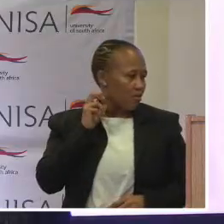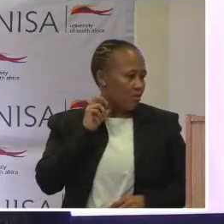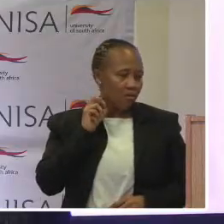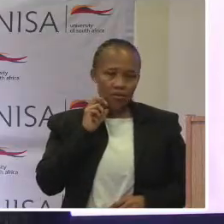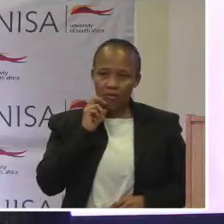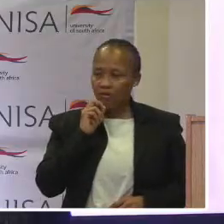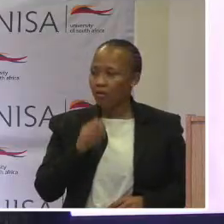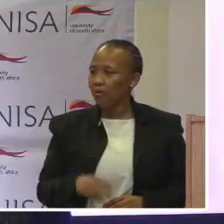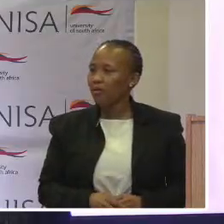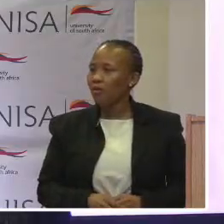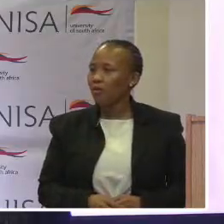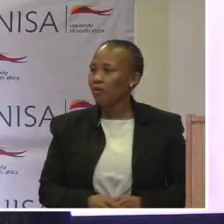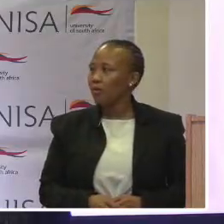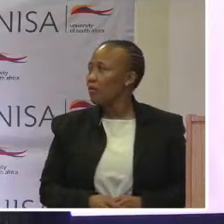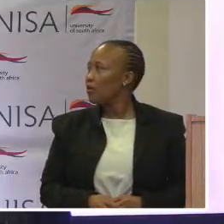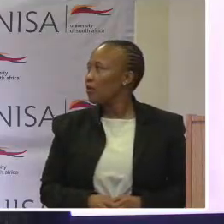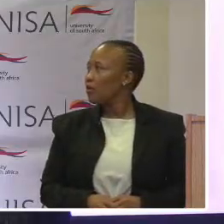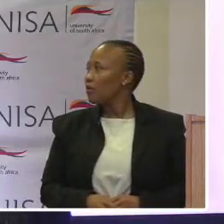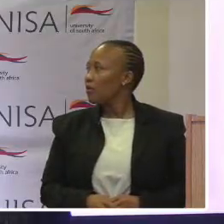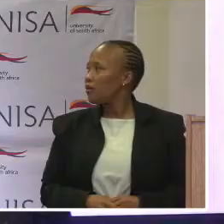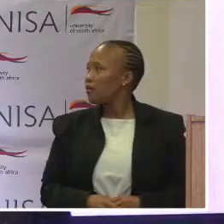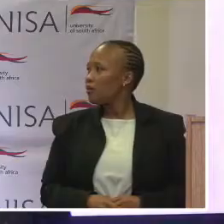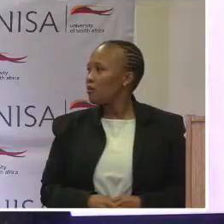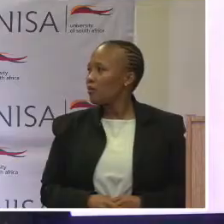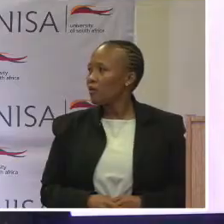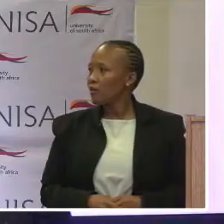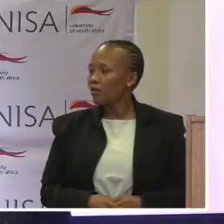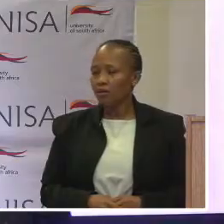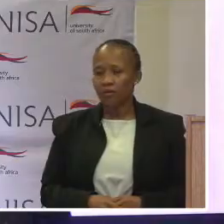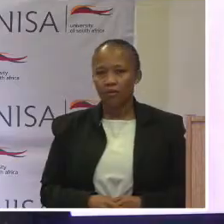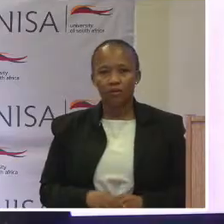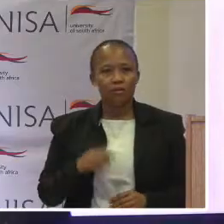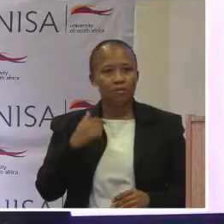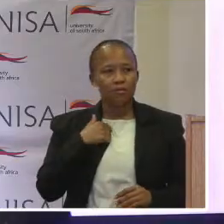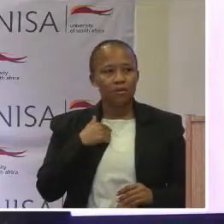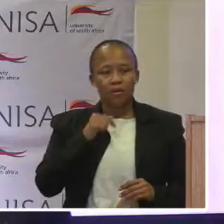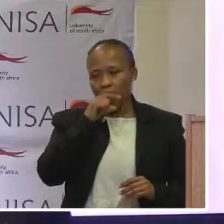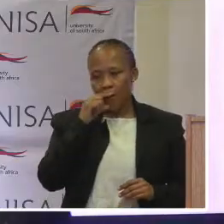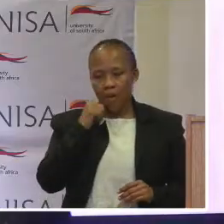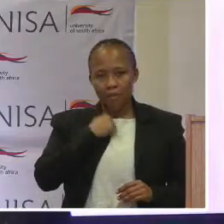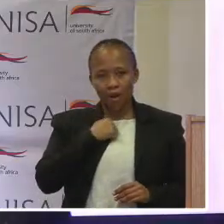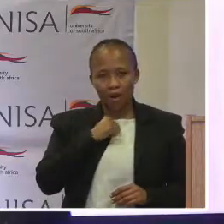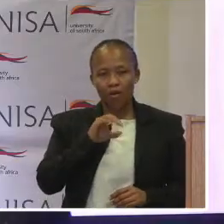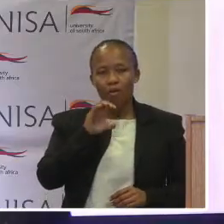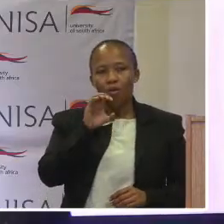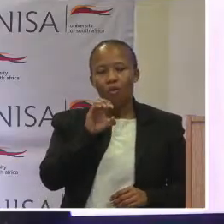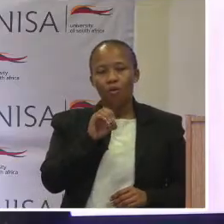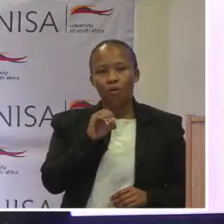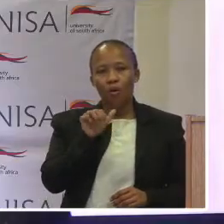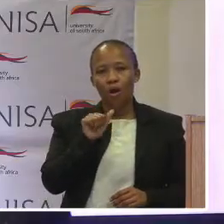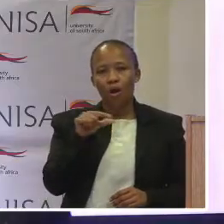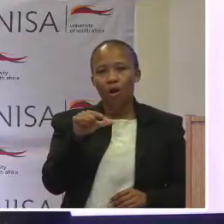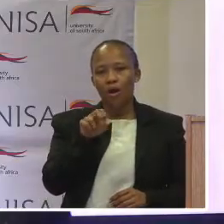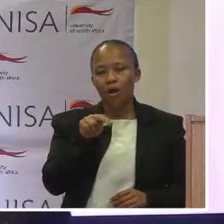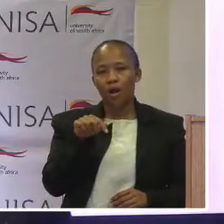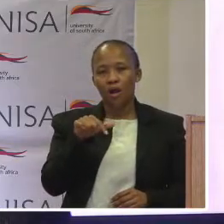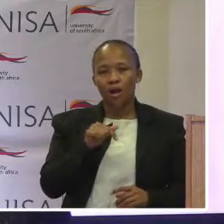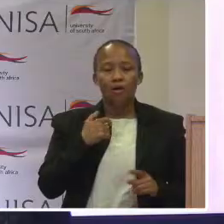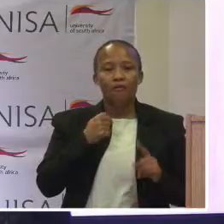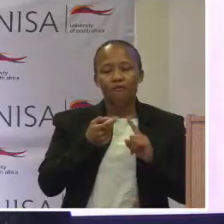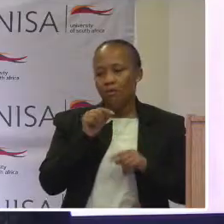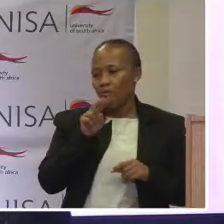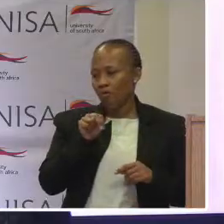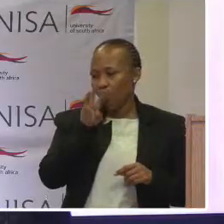is Oahe. From Northwest, I speak. Okay, how